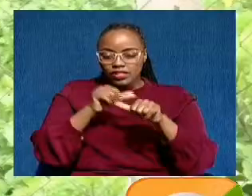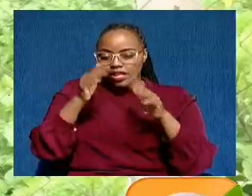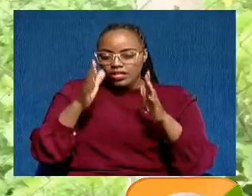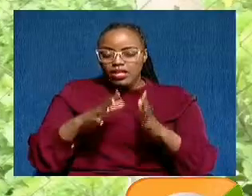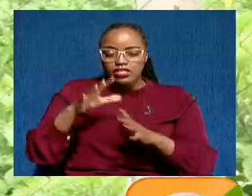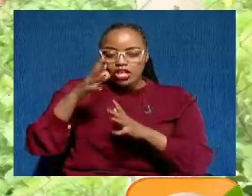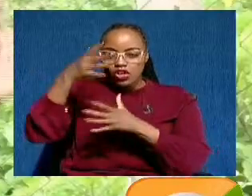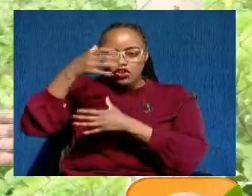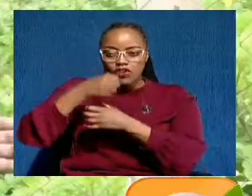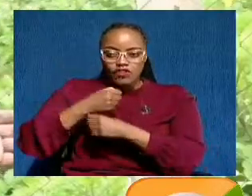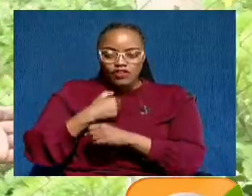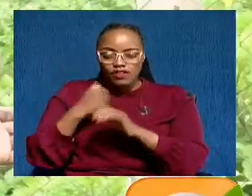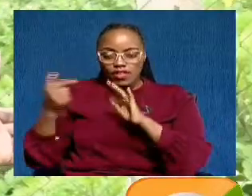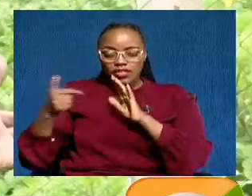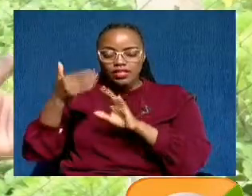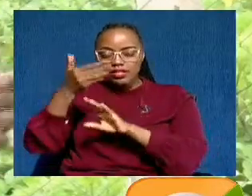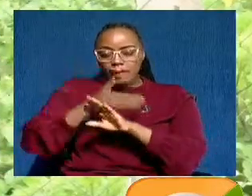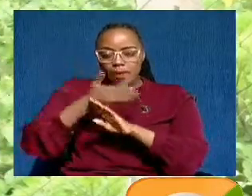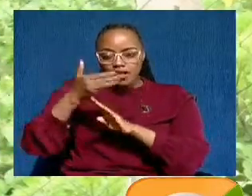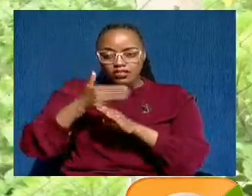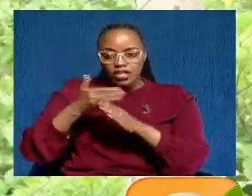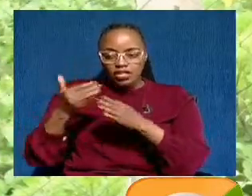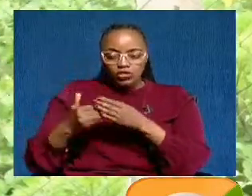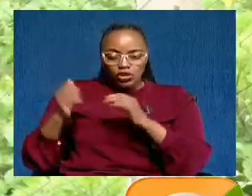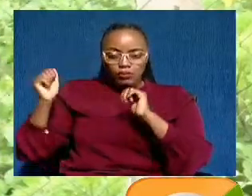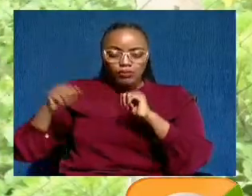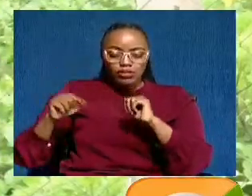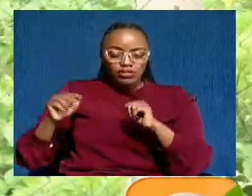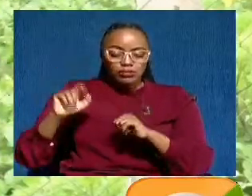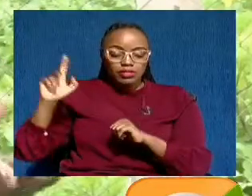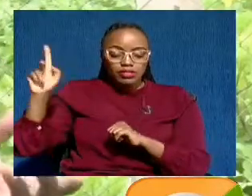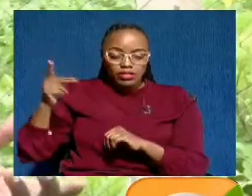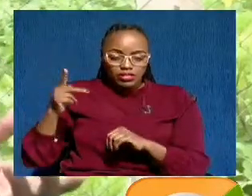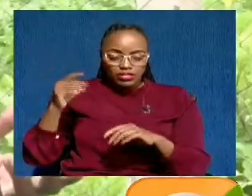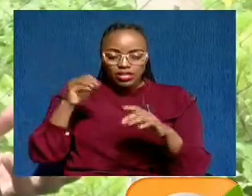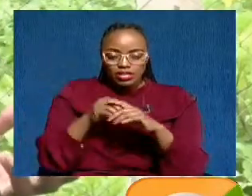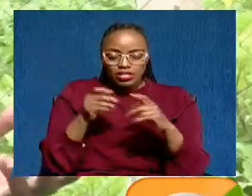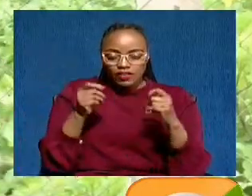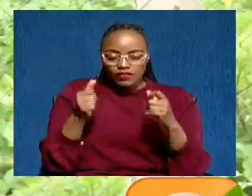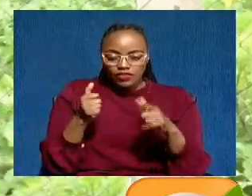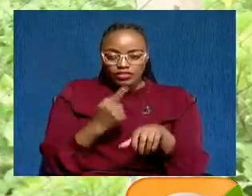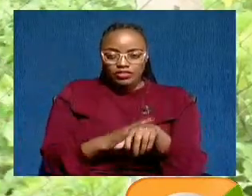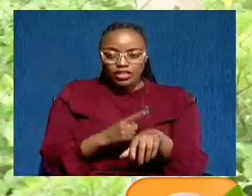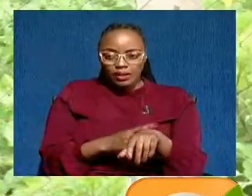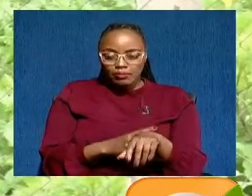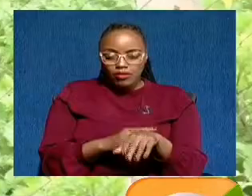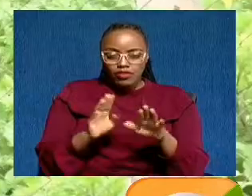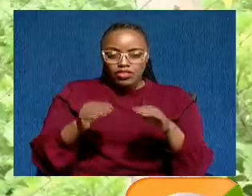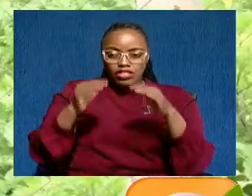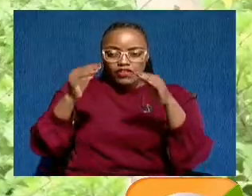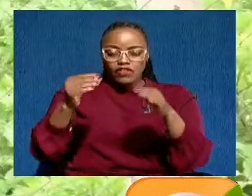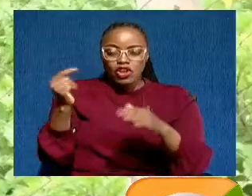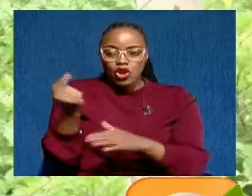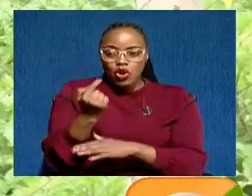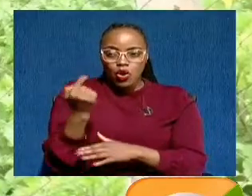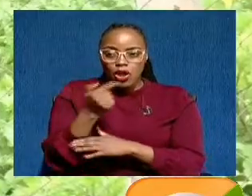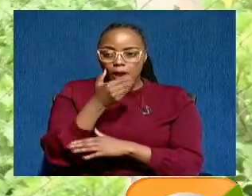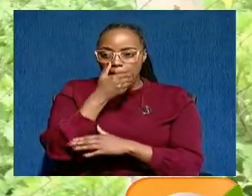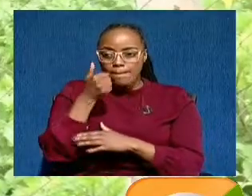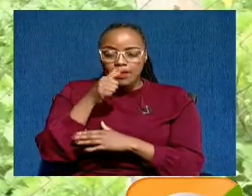confident that this potato variety could be in Kenyan farms in just a few seasons, offering not just a